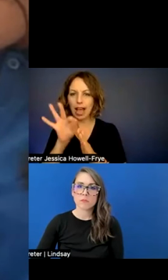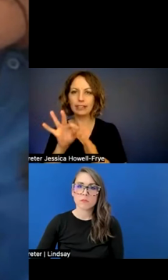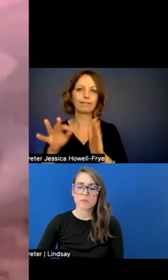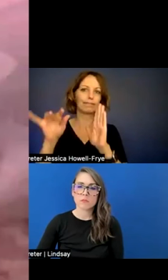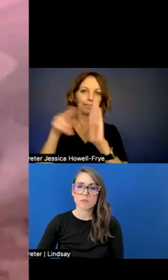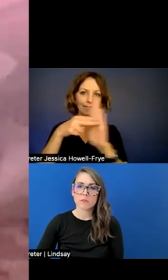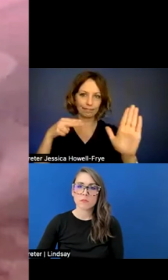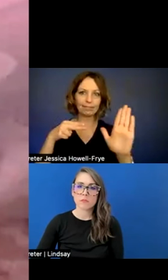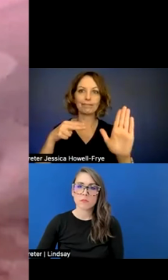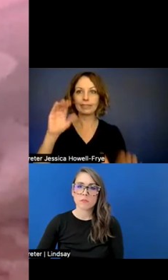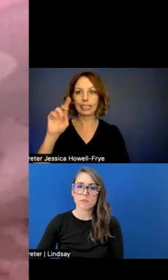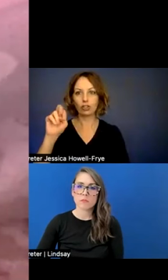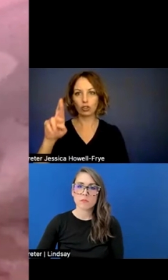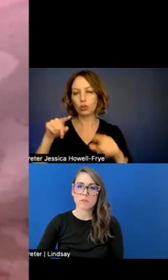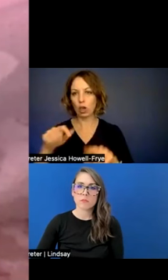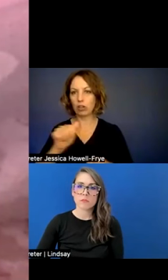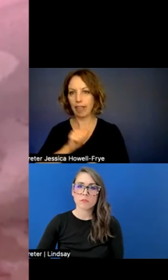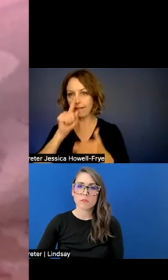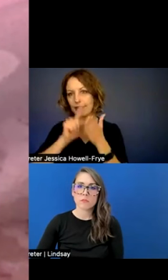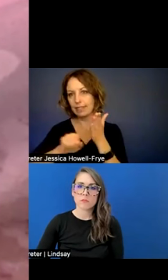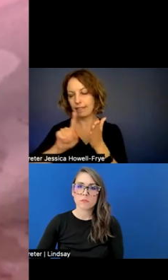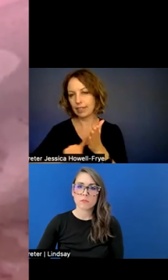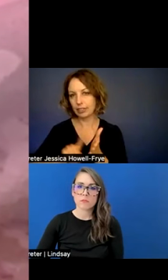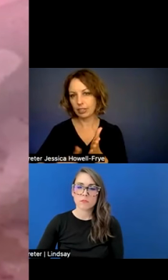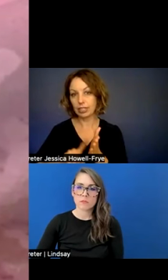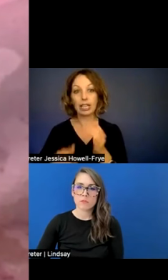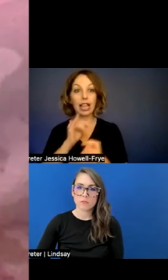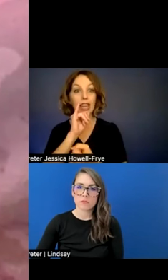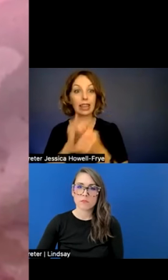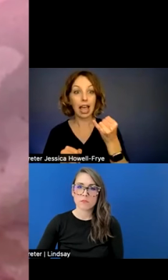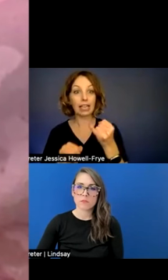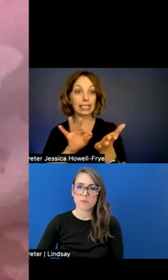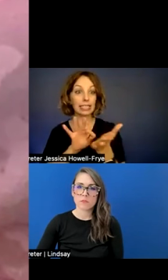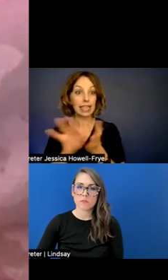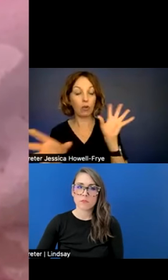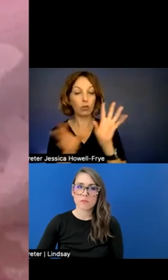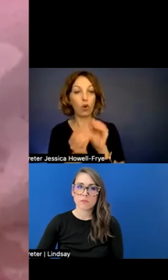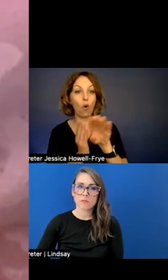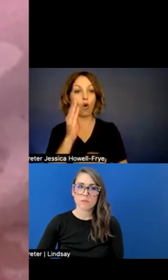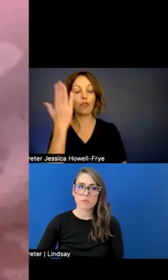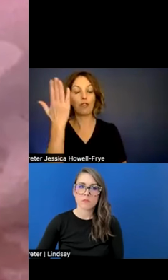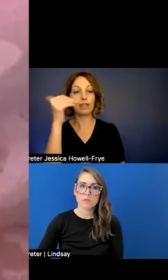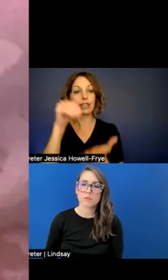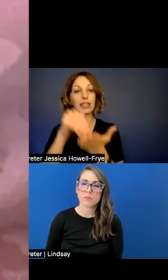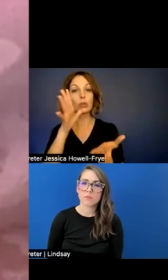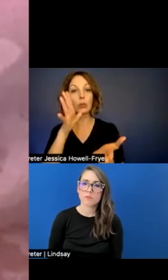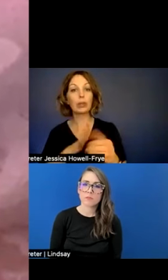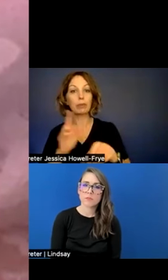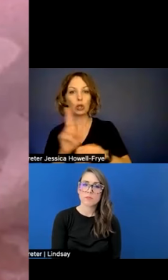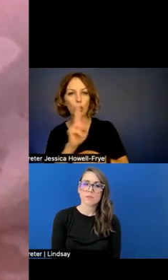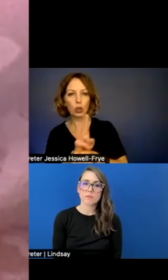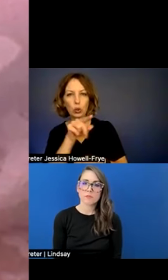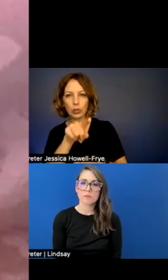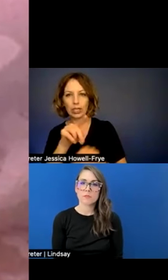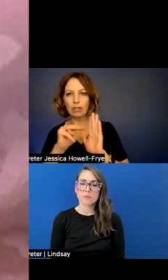self-examination. At last count, over 15,000 women and schoolgirls have used these models to learn about the process of